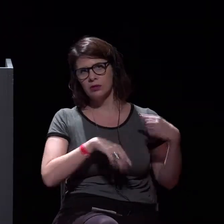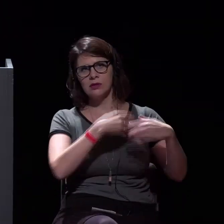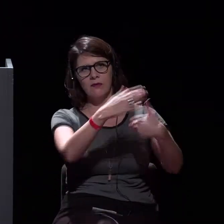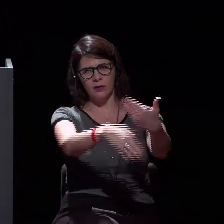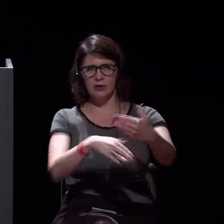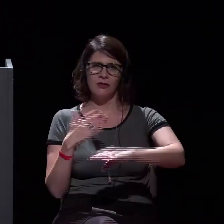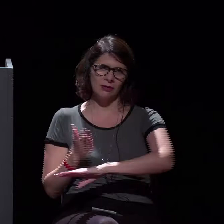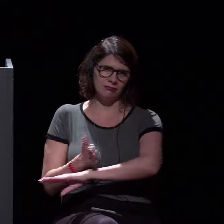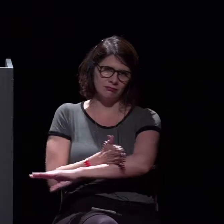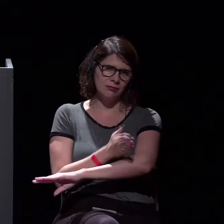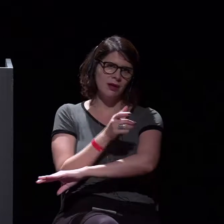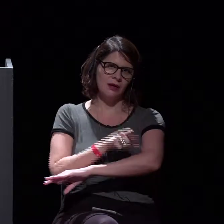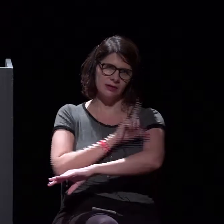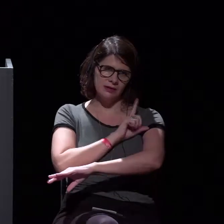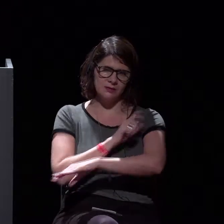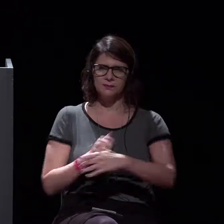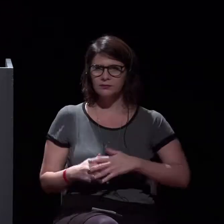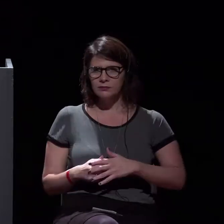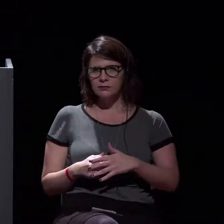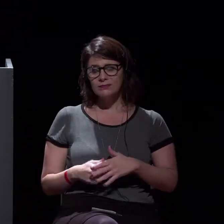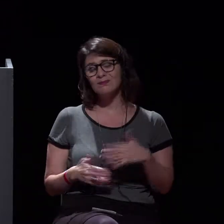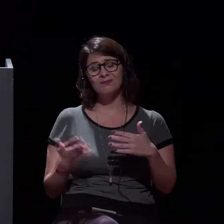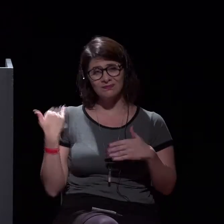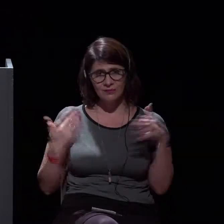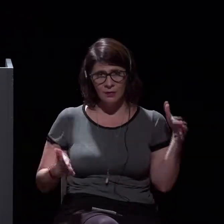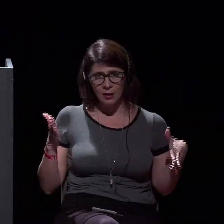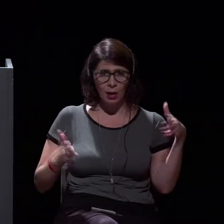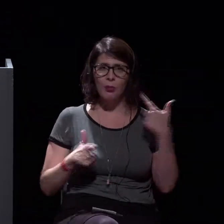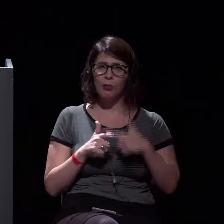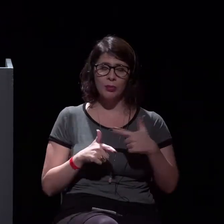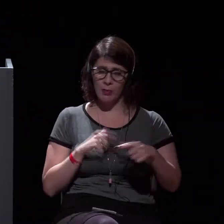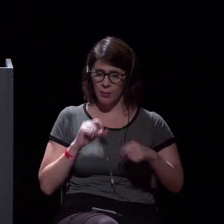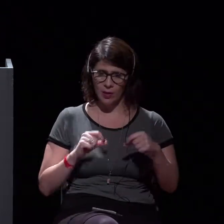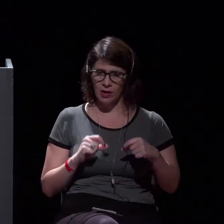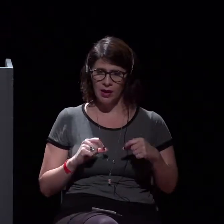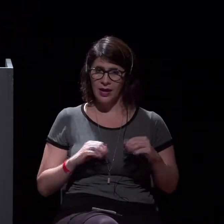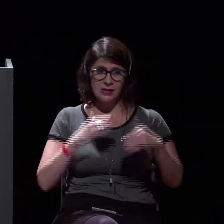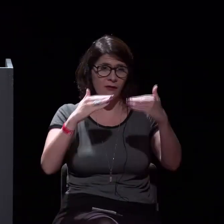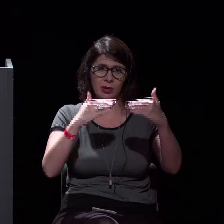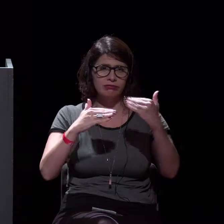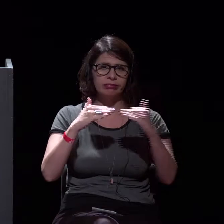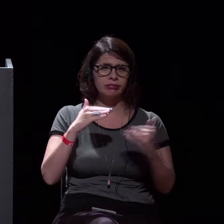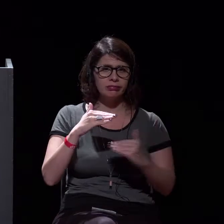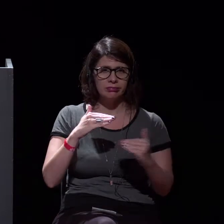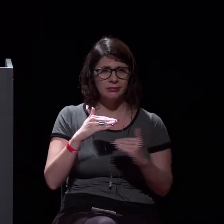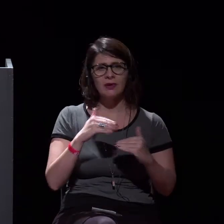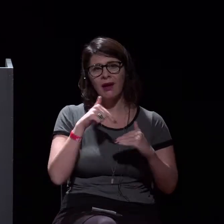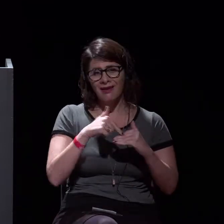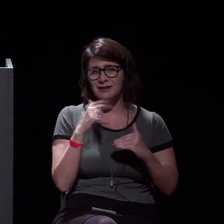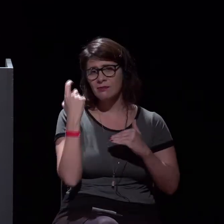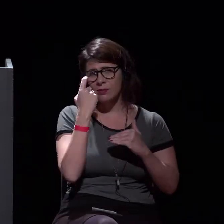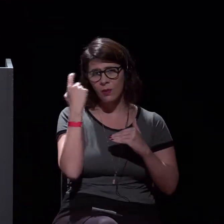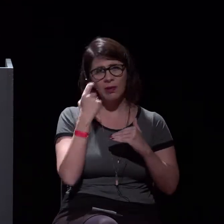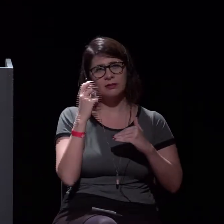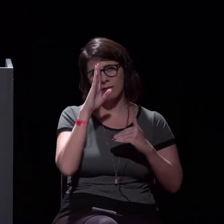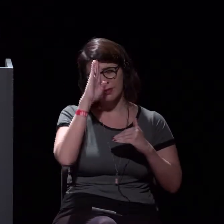at the forefront of social, economic, political, and cultural concerns throughout Latin America, most notably through the contributions of